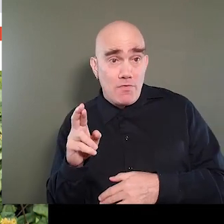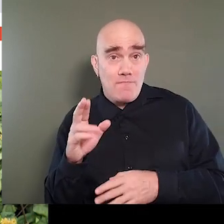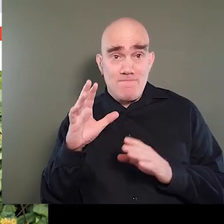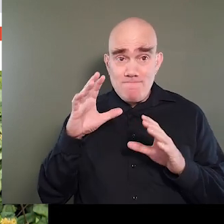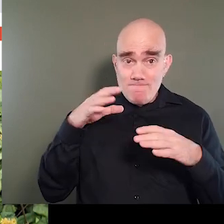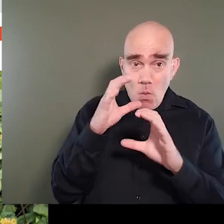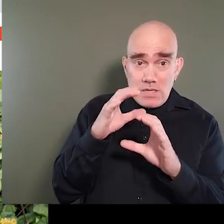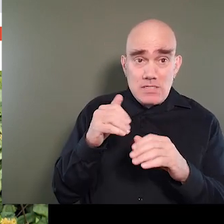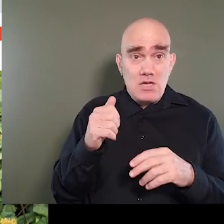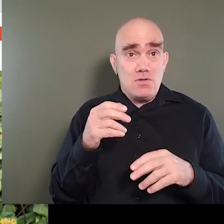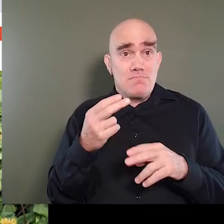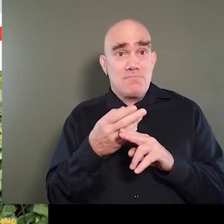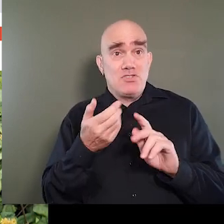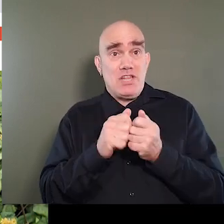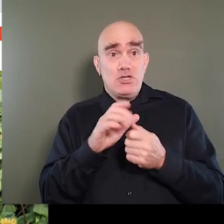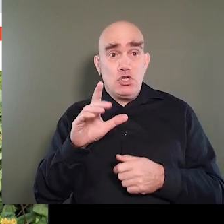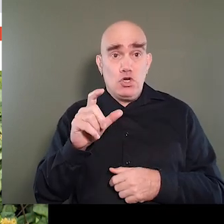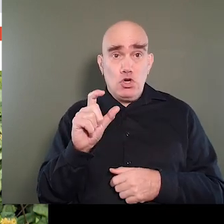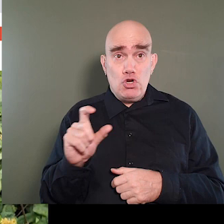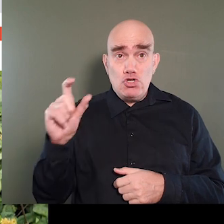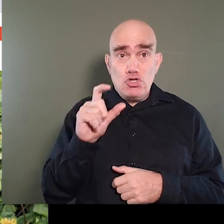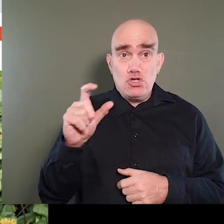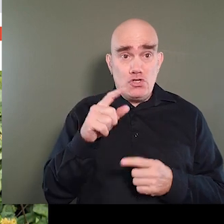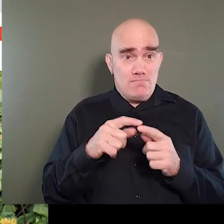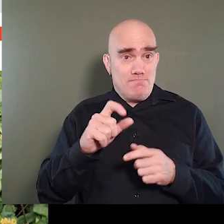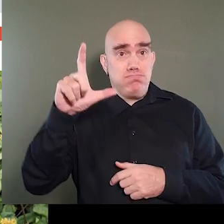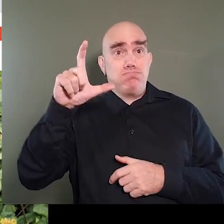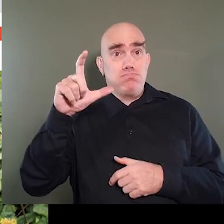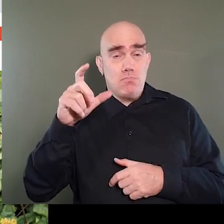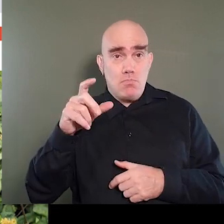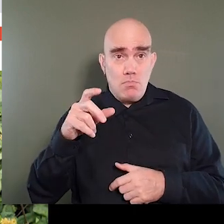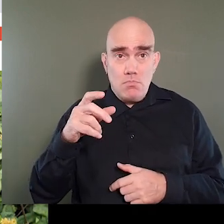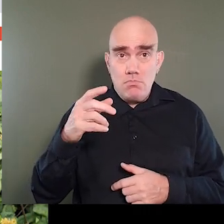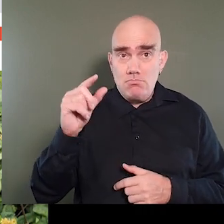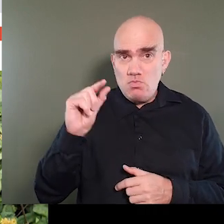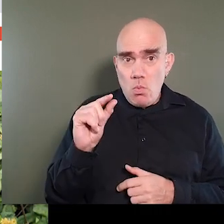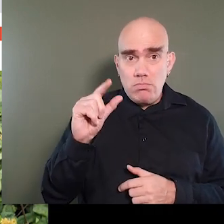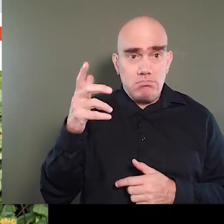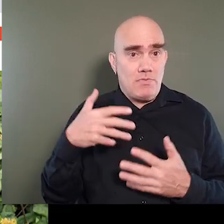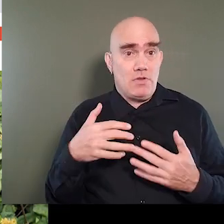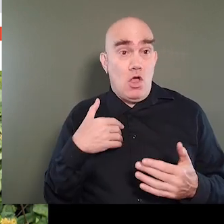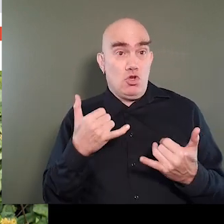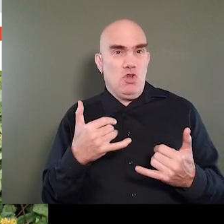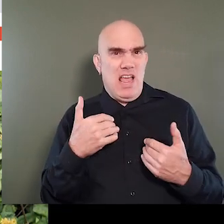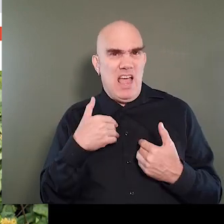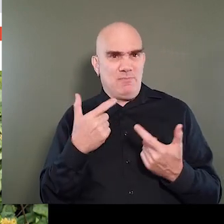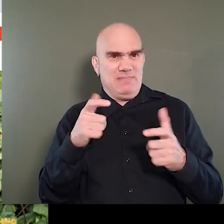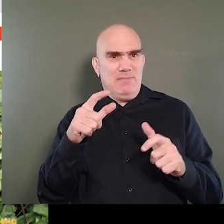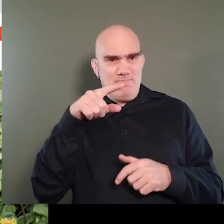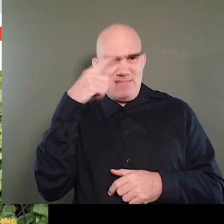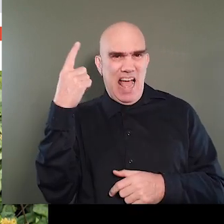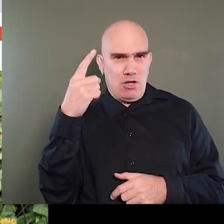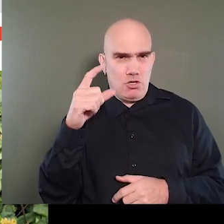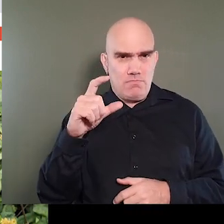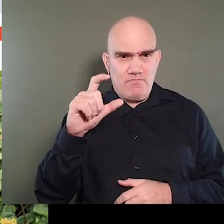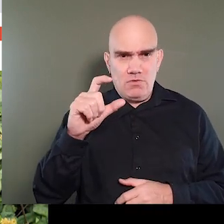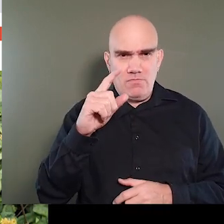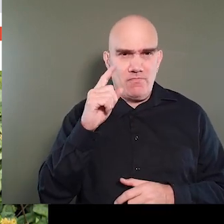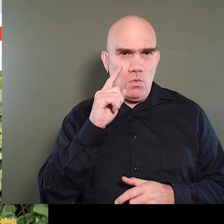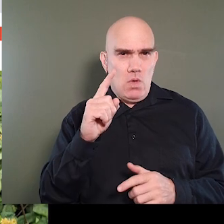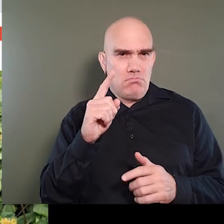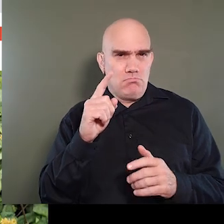be big and black or big and white so that you can see it better. I currently have the big black cursor activated for visibility for this